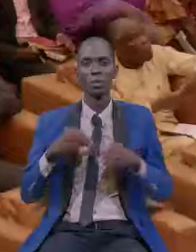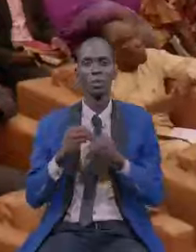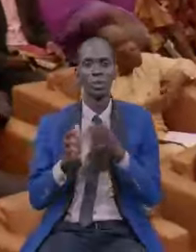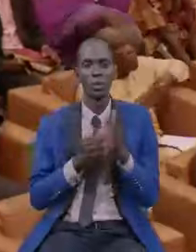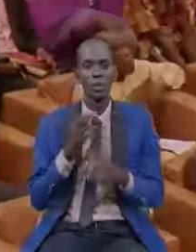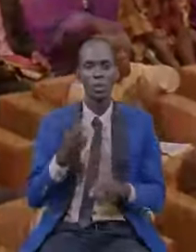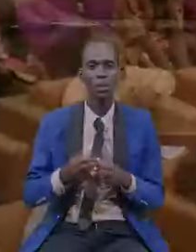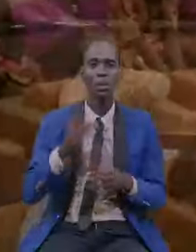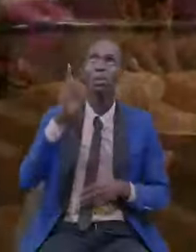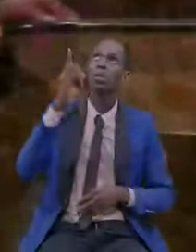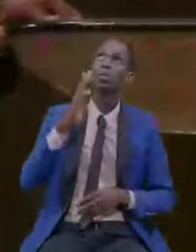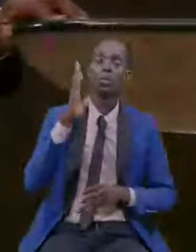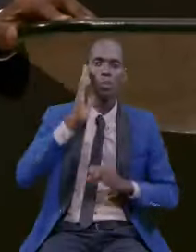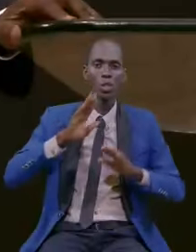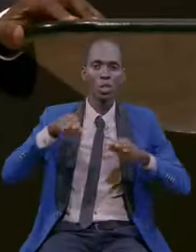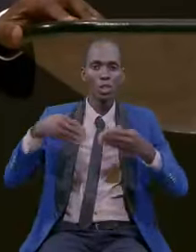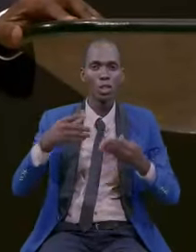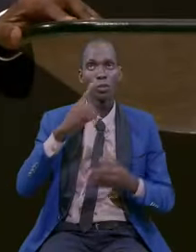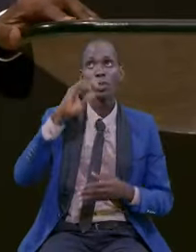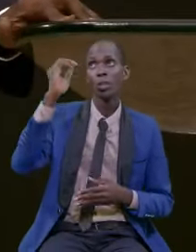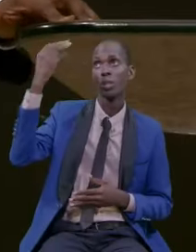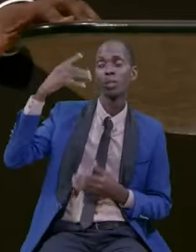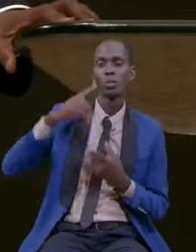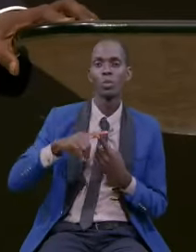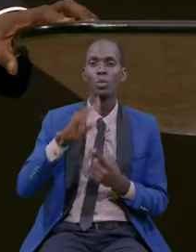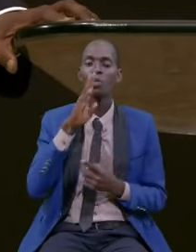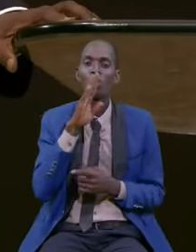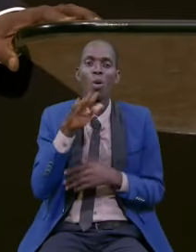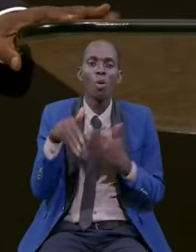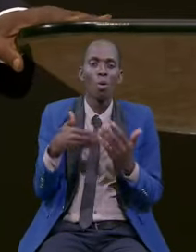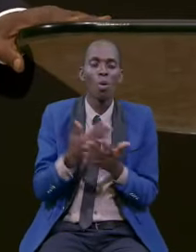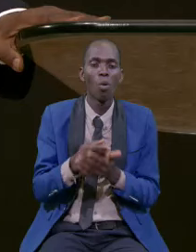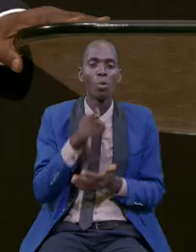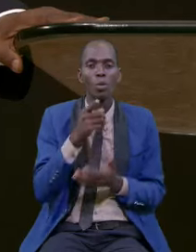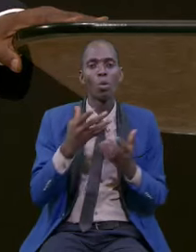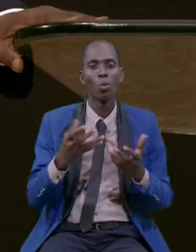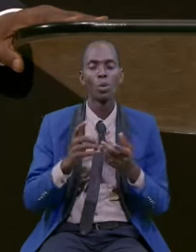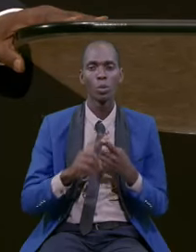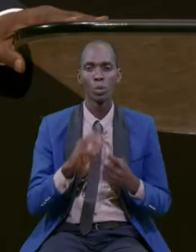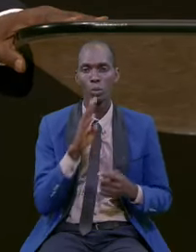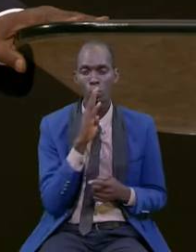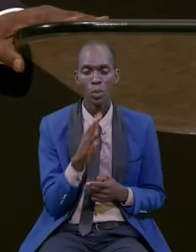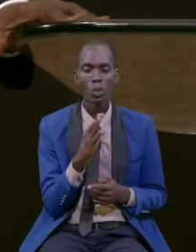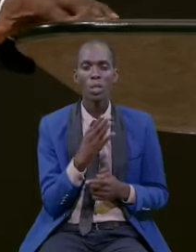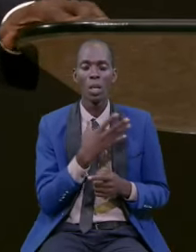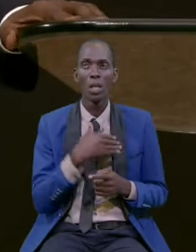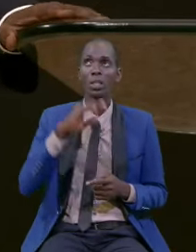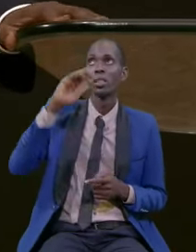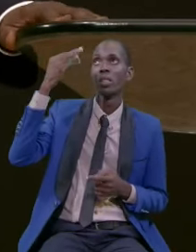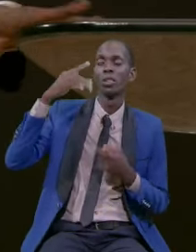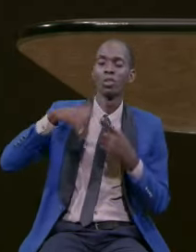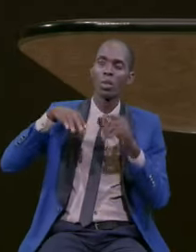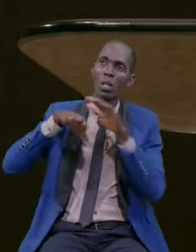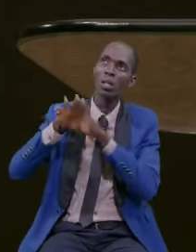to be all you ought to be and give you grace to enter that glorious place finally